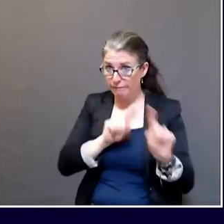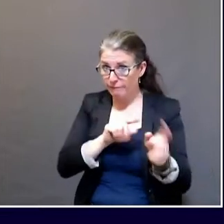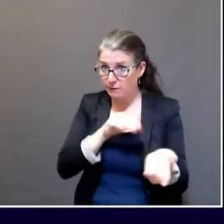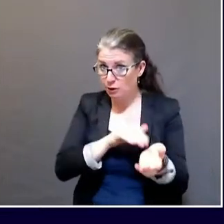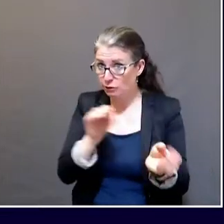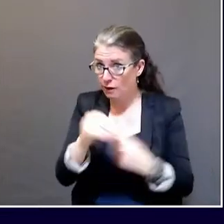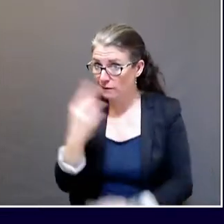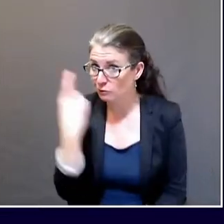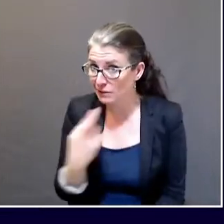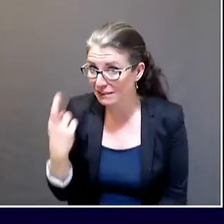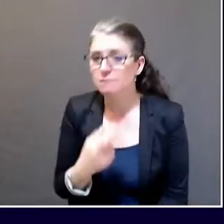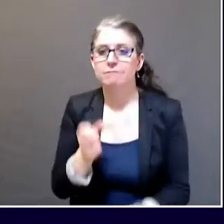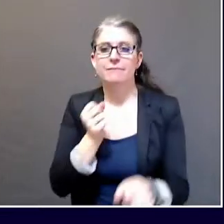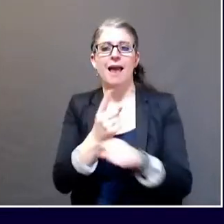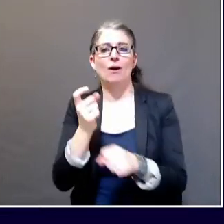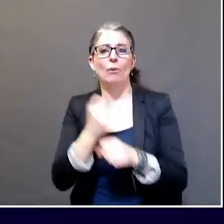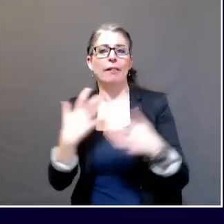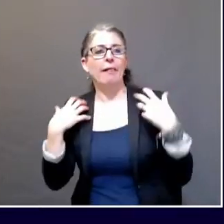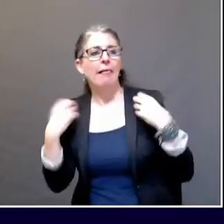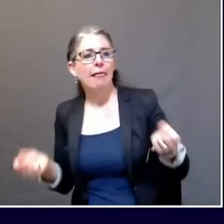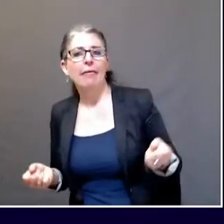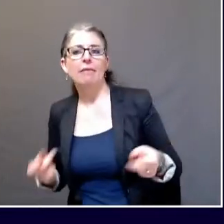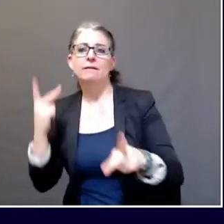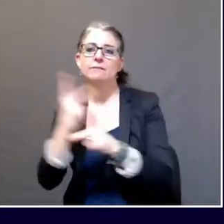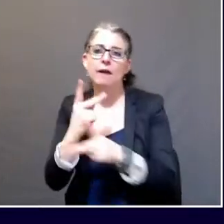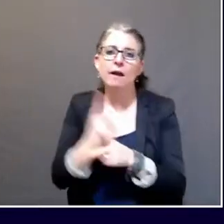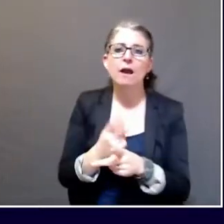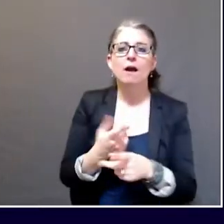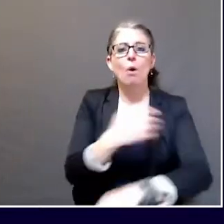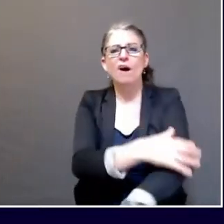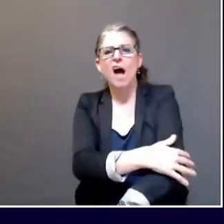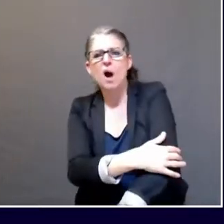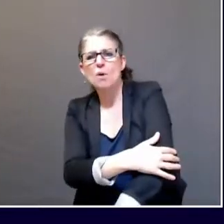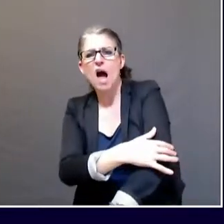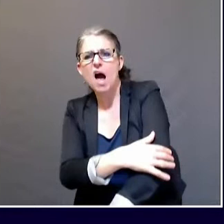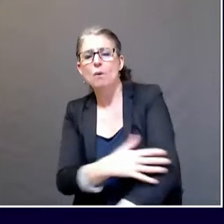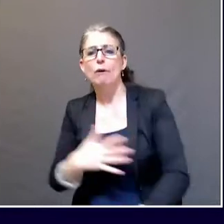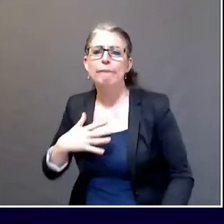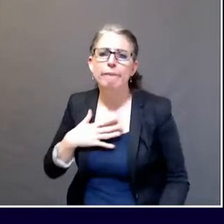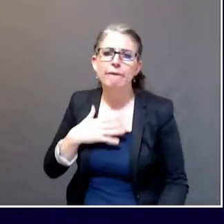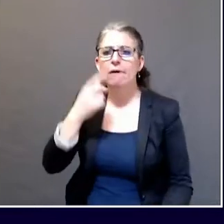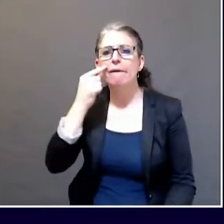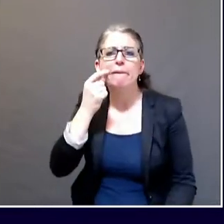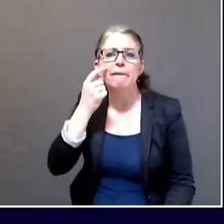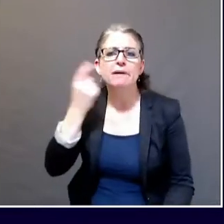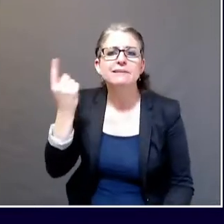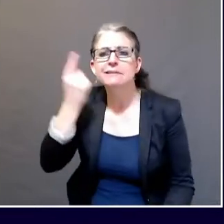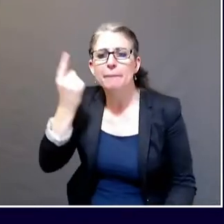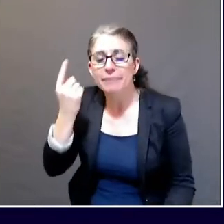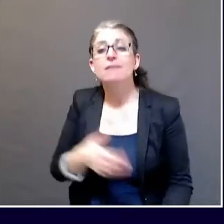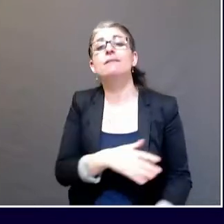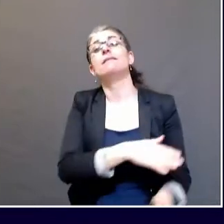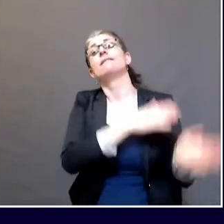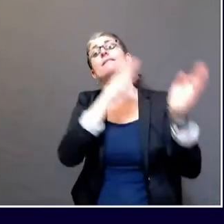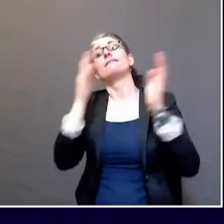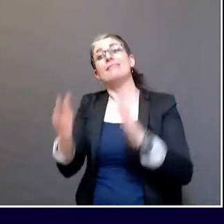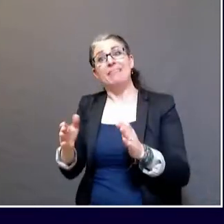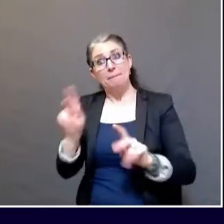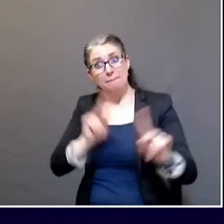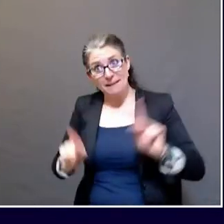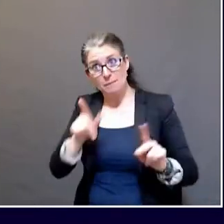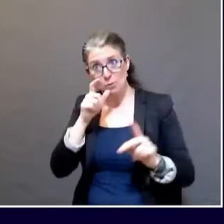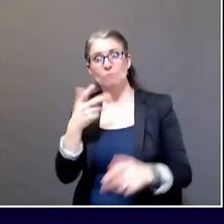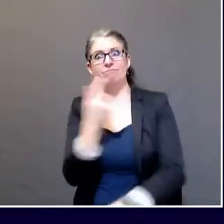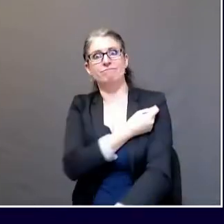approximately 18,000 doses, 4,400 of which were needed to be put on hold until we can determine their